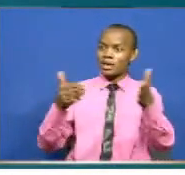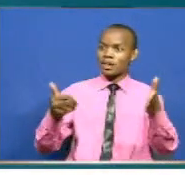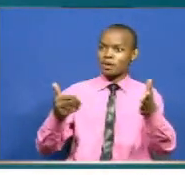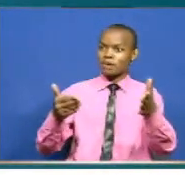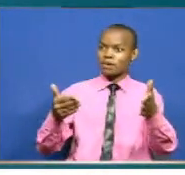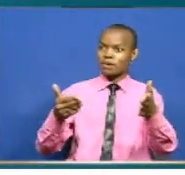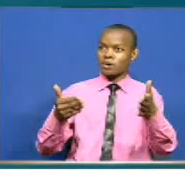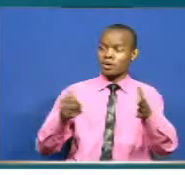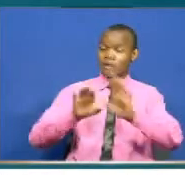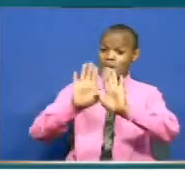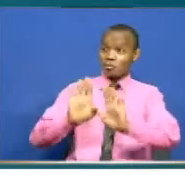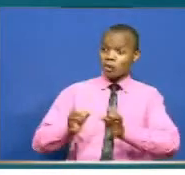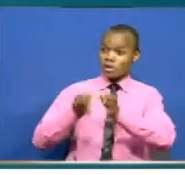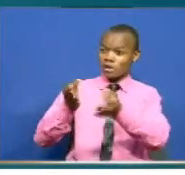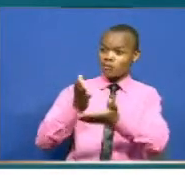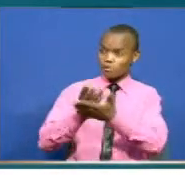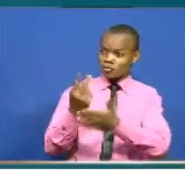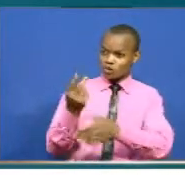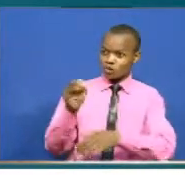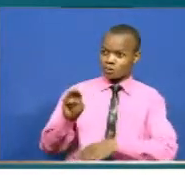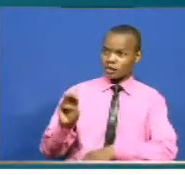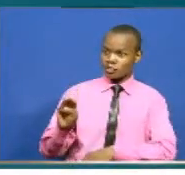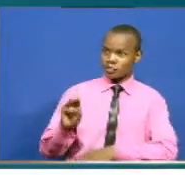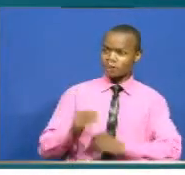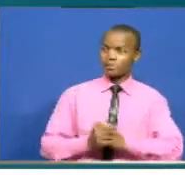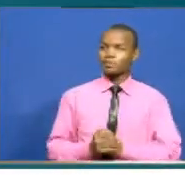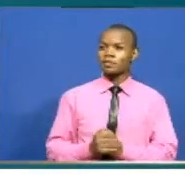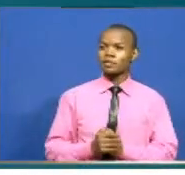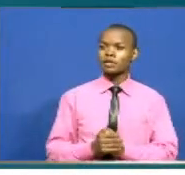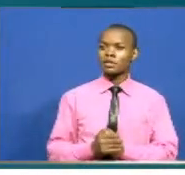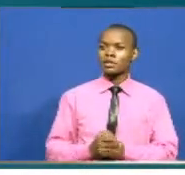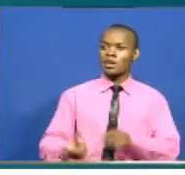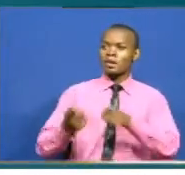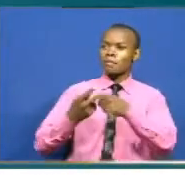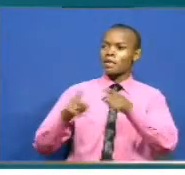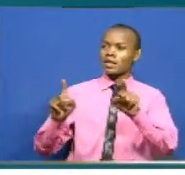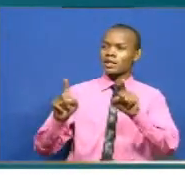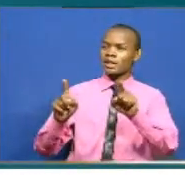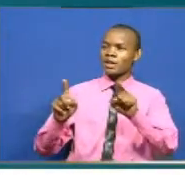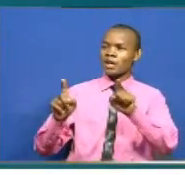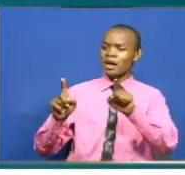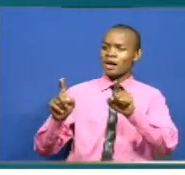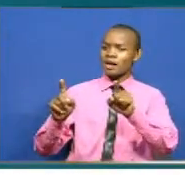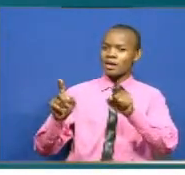see at least 2 million. However, have we met the constitutional